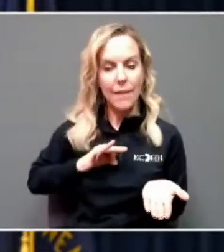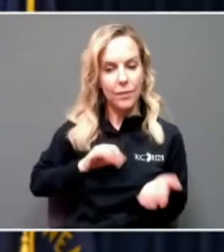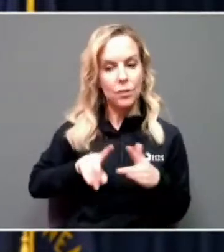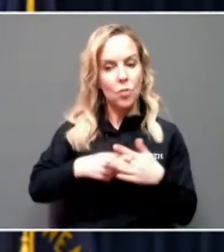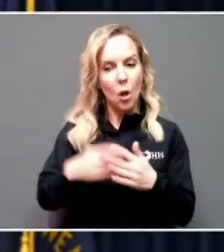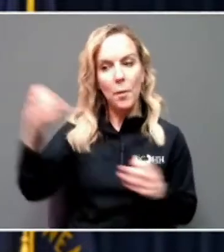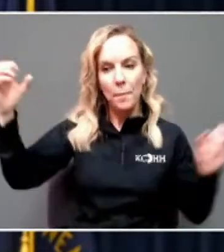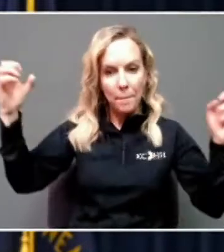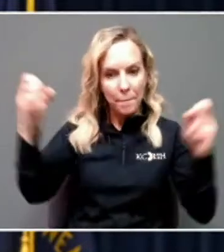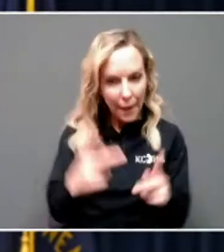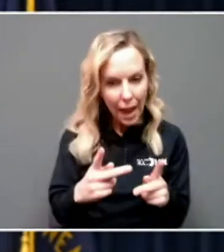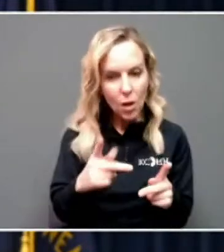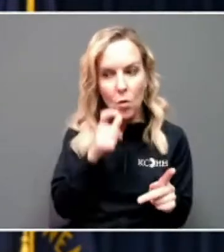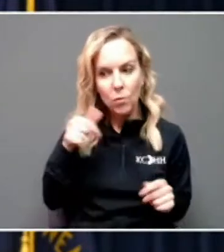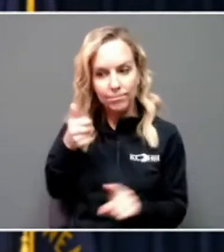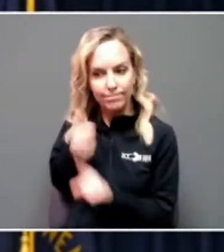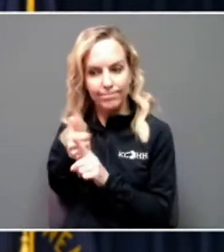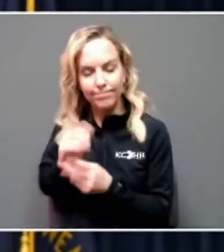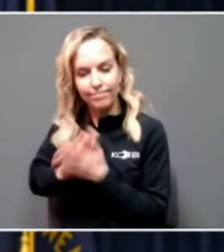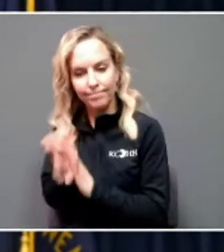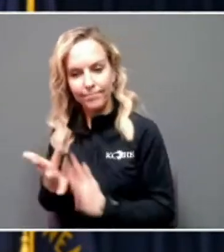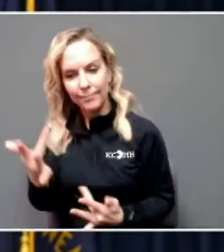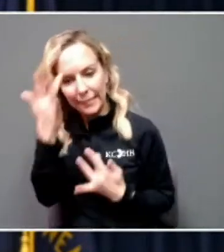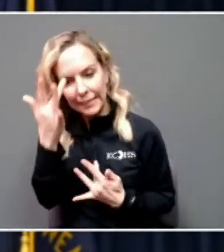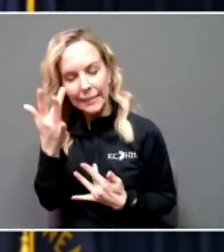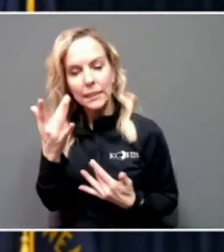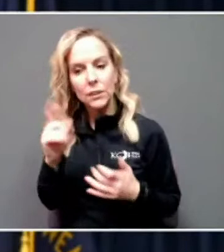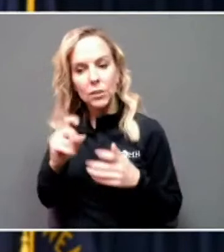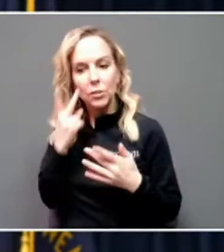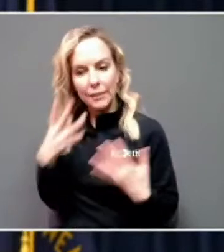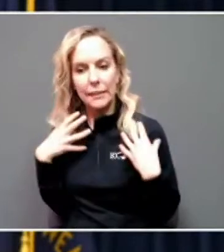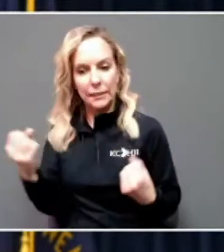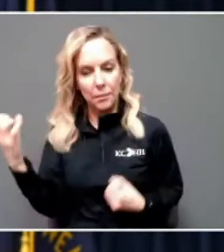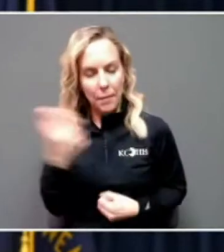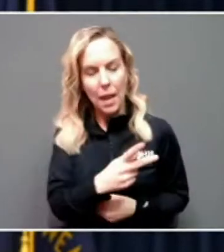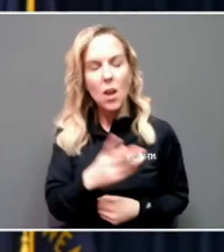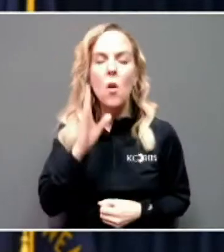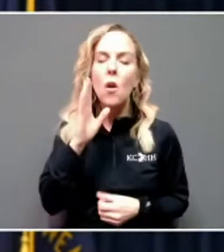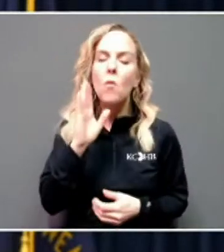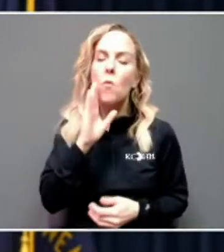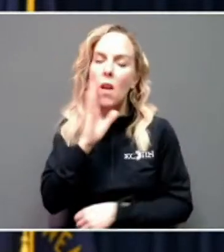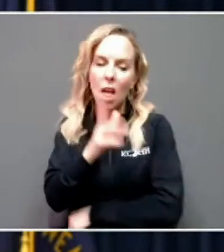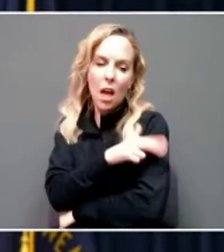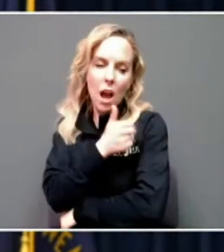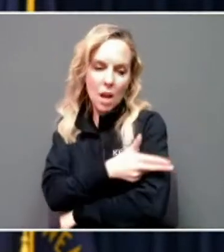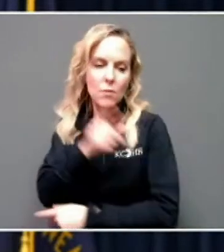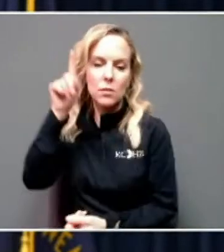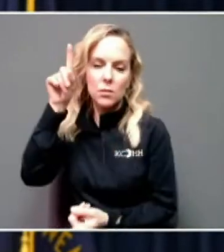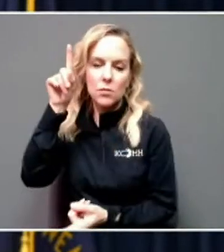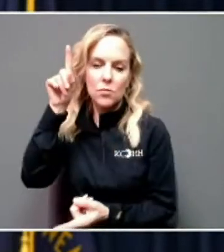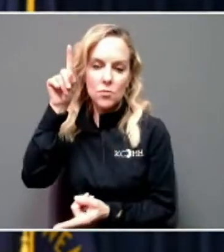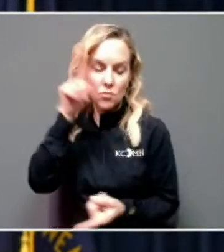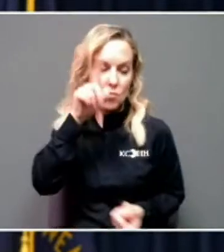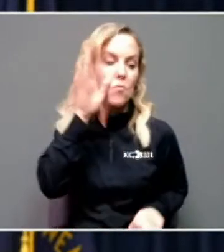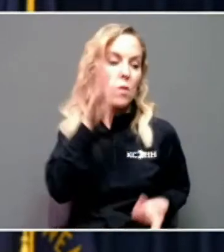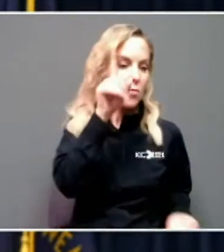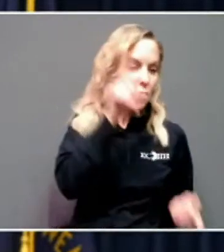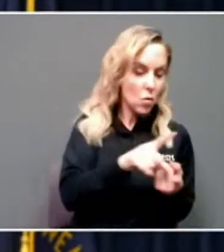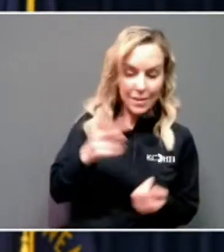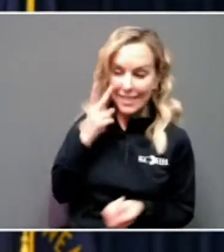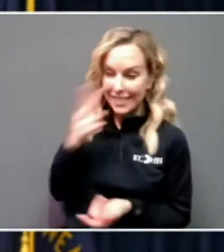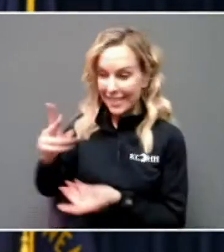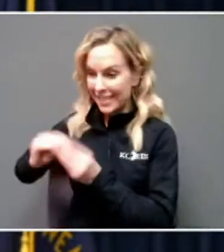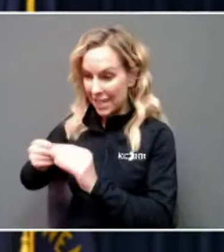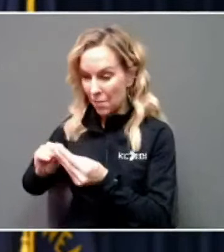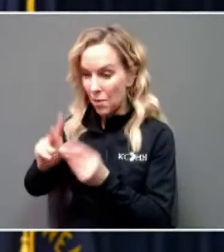we hope we're rounding the corner. We know that hospitalizations will decrease as cases decrease. We've just got to push through